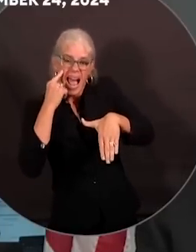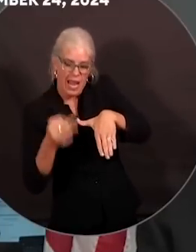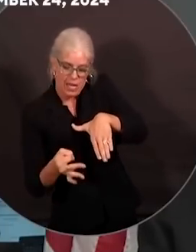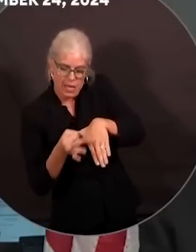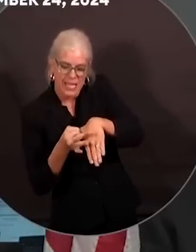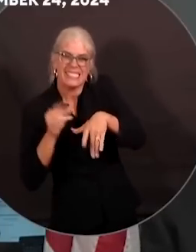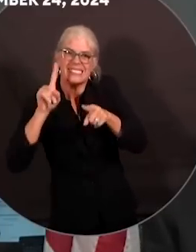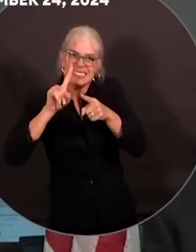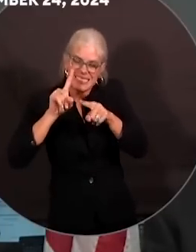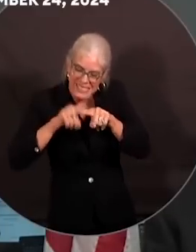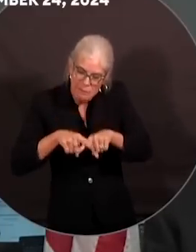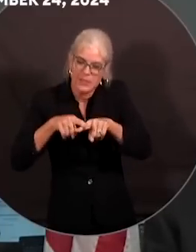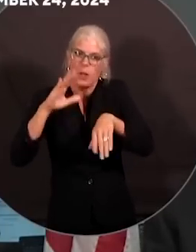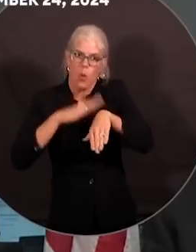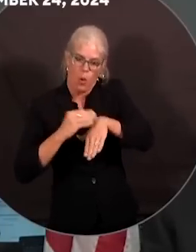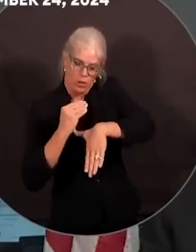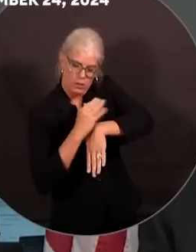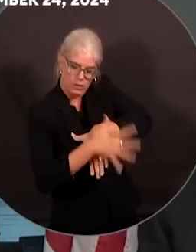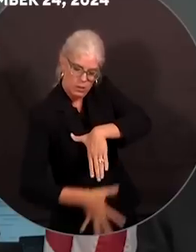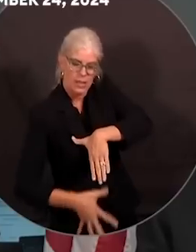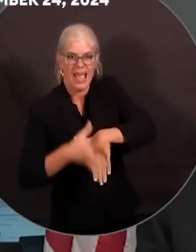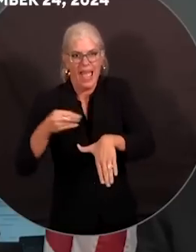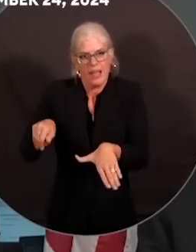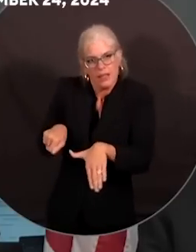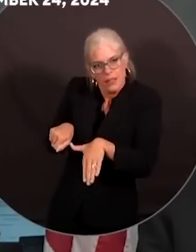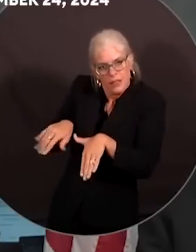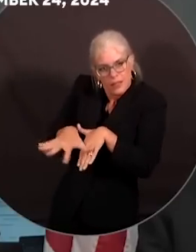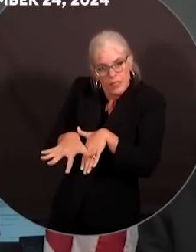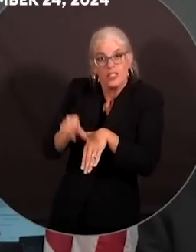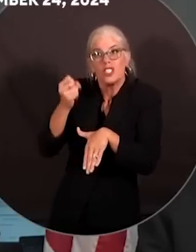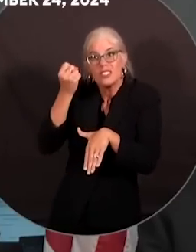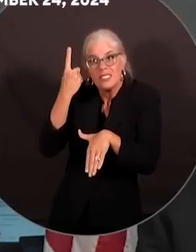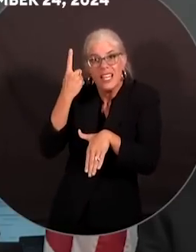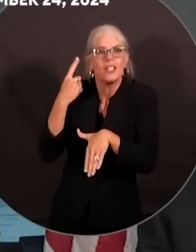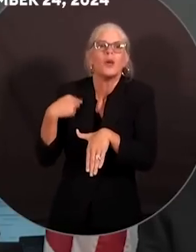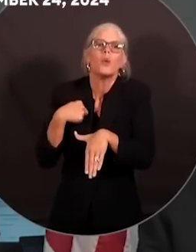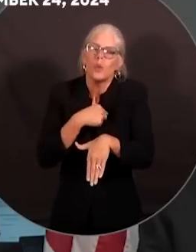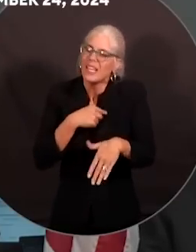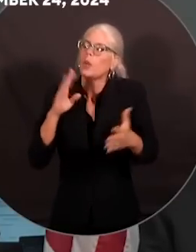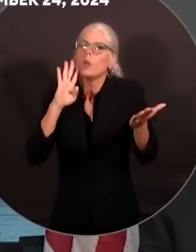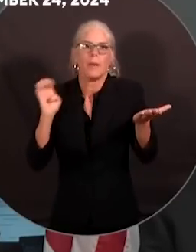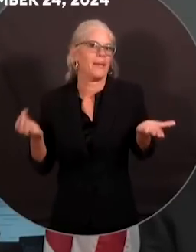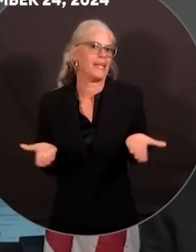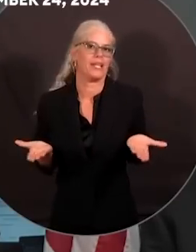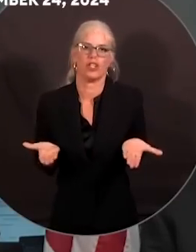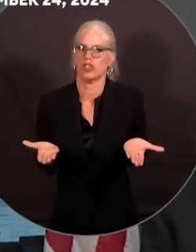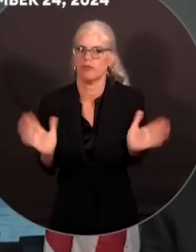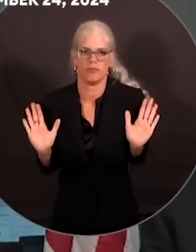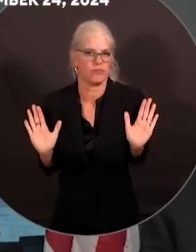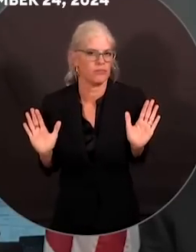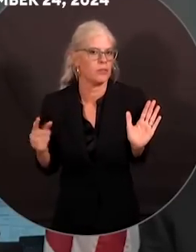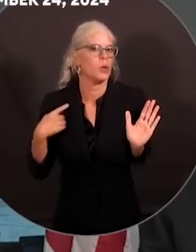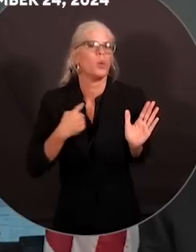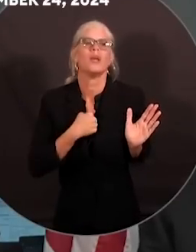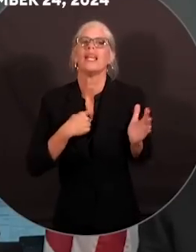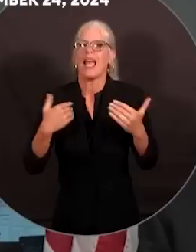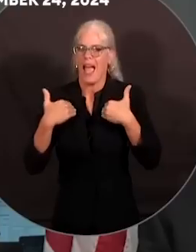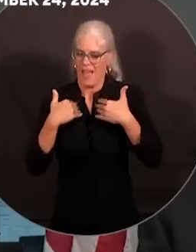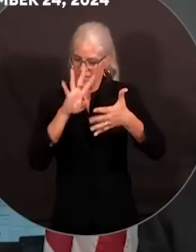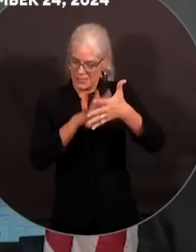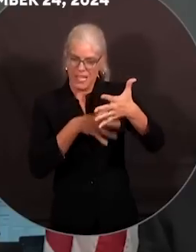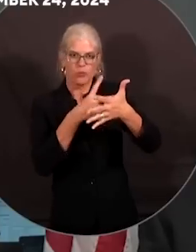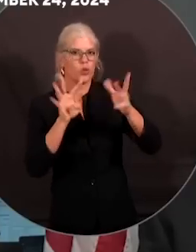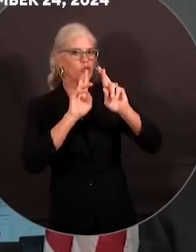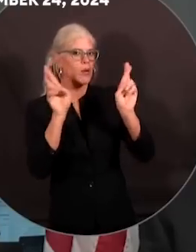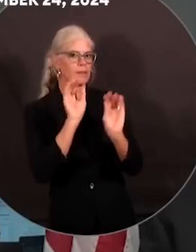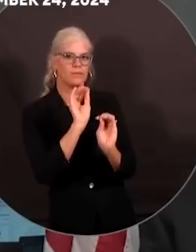storm, you're going to see a little bit more significant. But yes, we will be here. We had a previously scheduled event